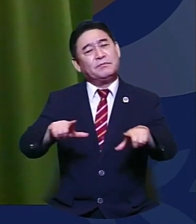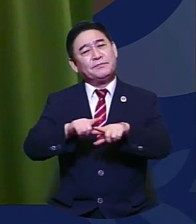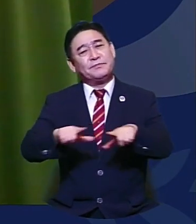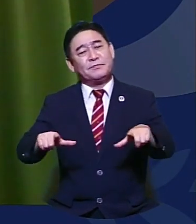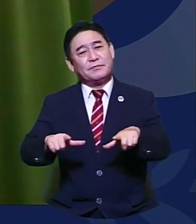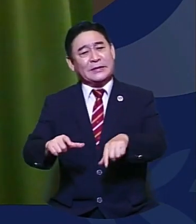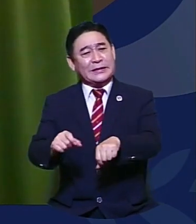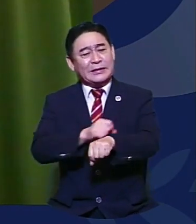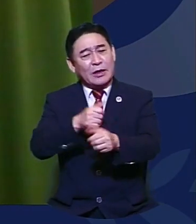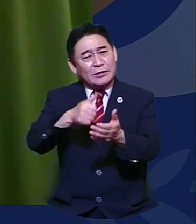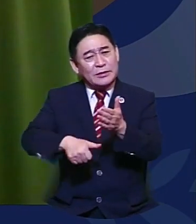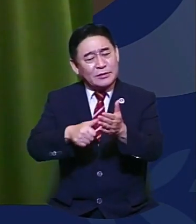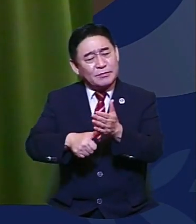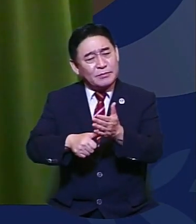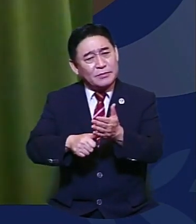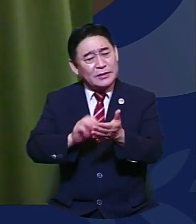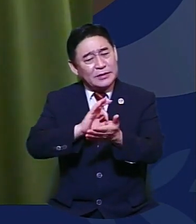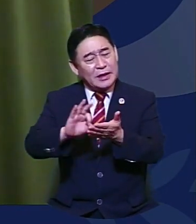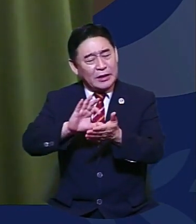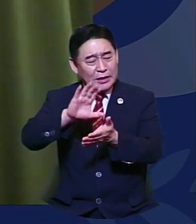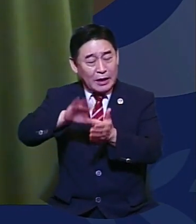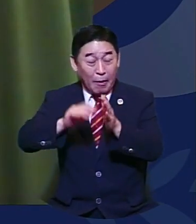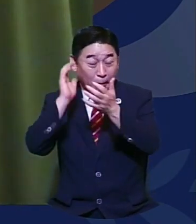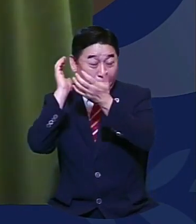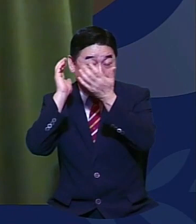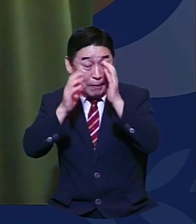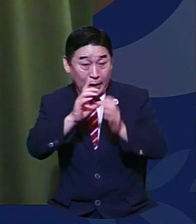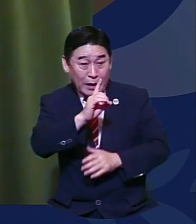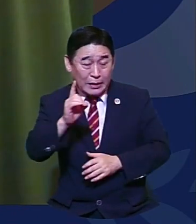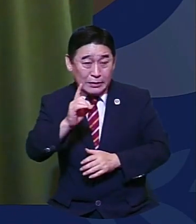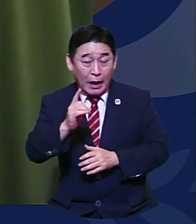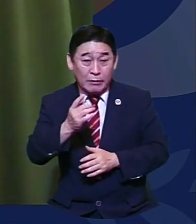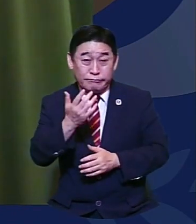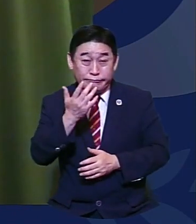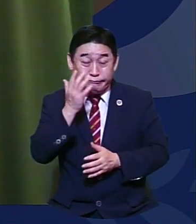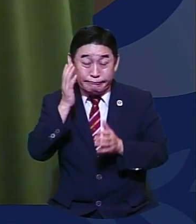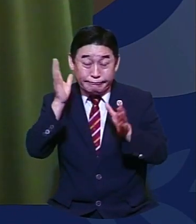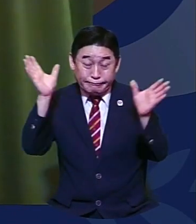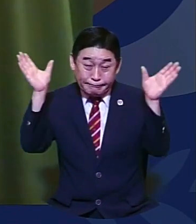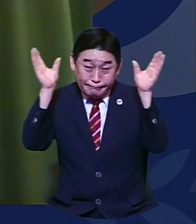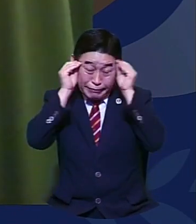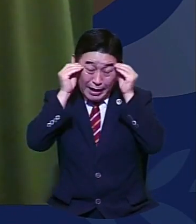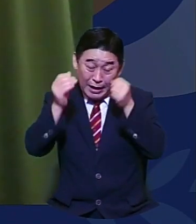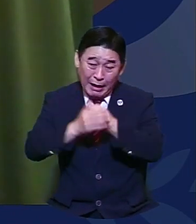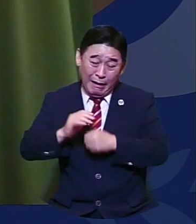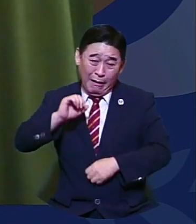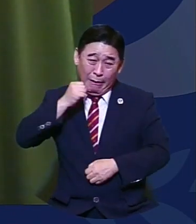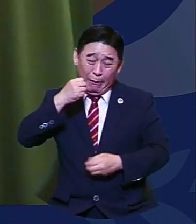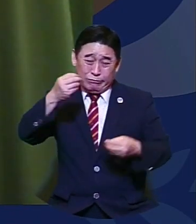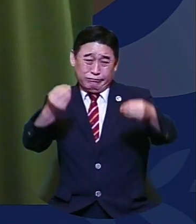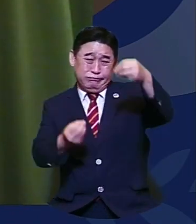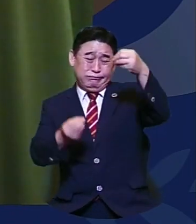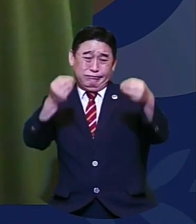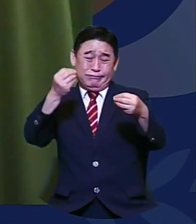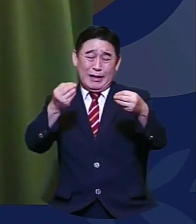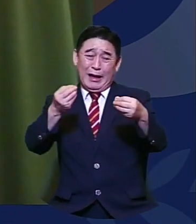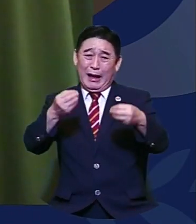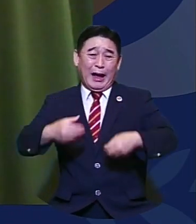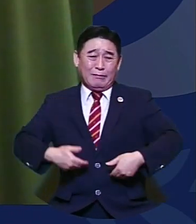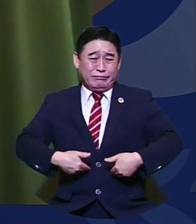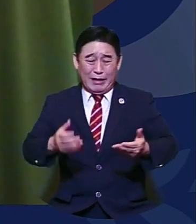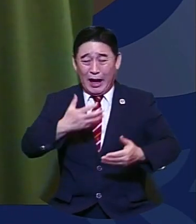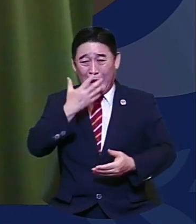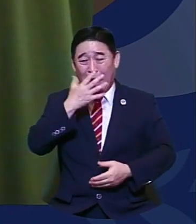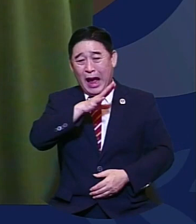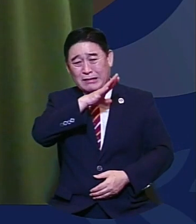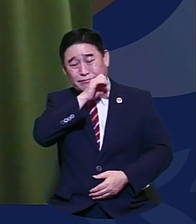or inadequate digital literacy on why they aren't well used. But in general, I feel like people understand that the economy of the